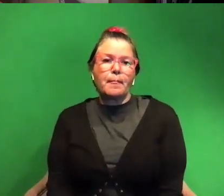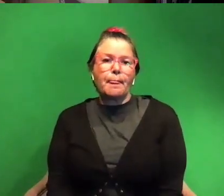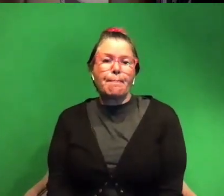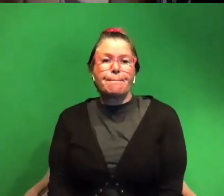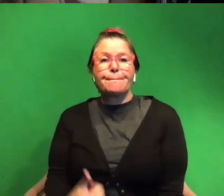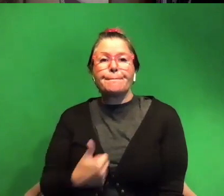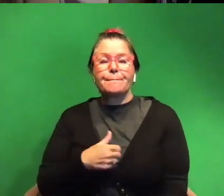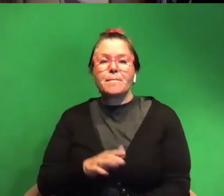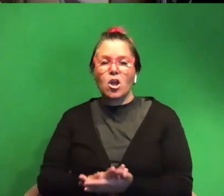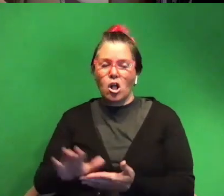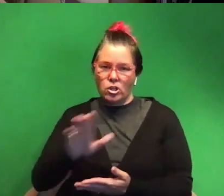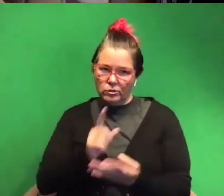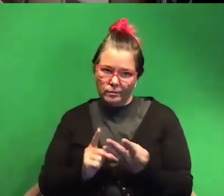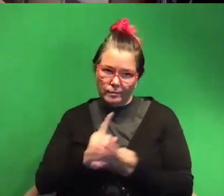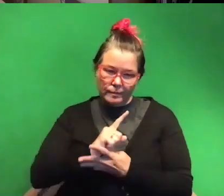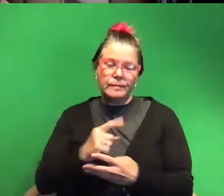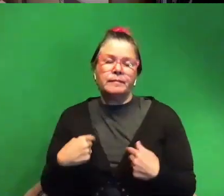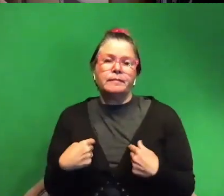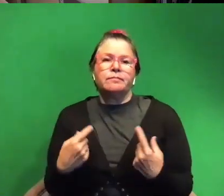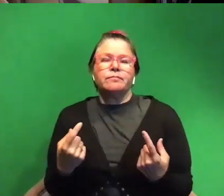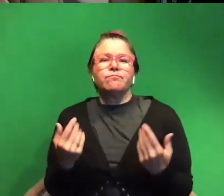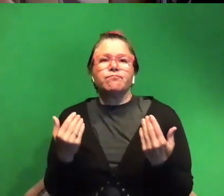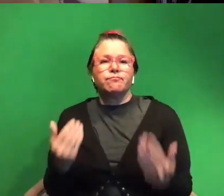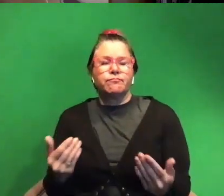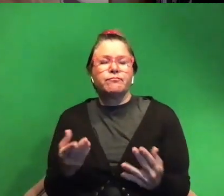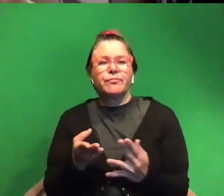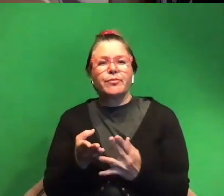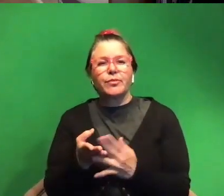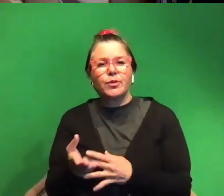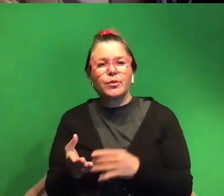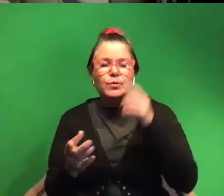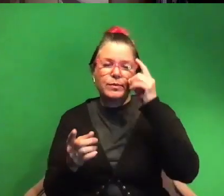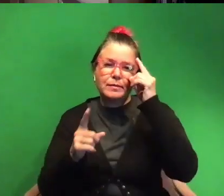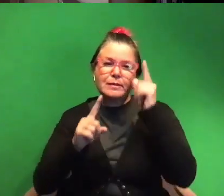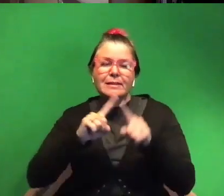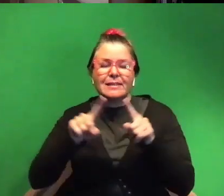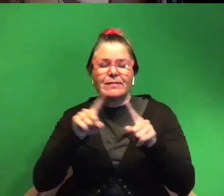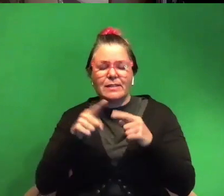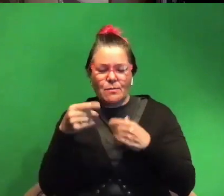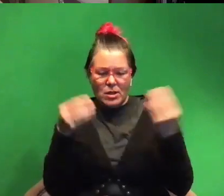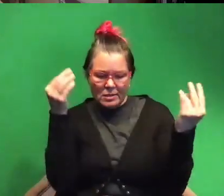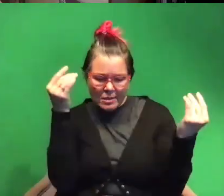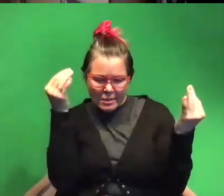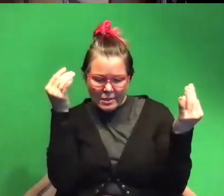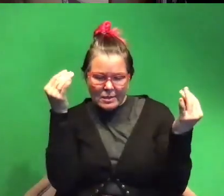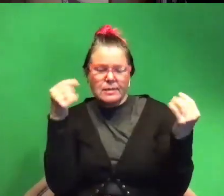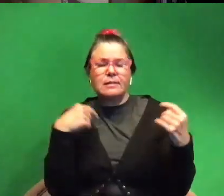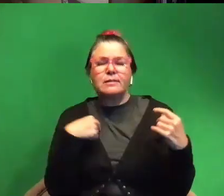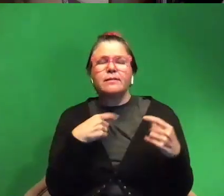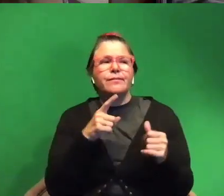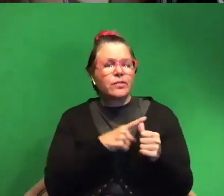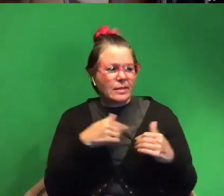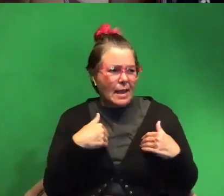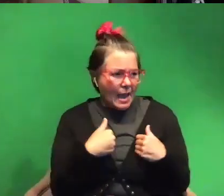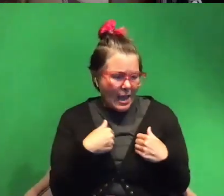was in college, I went through a lot of different thought processes. I was really interested in animals,